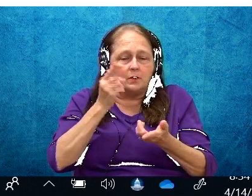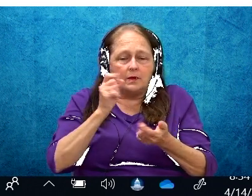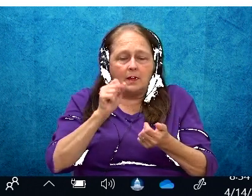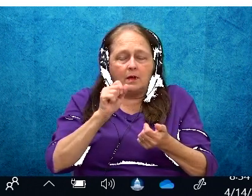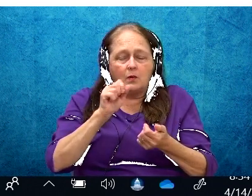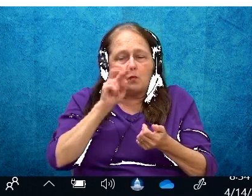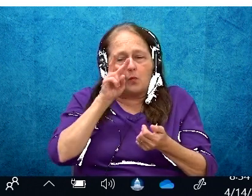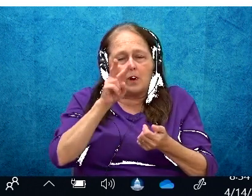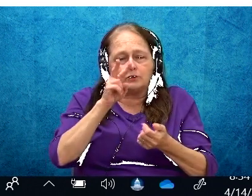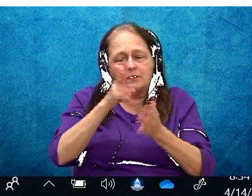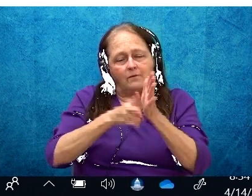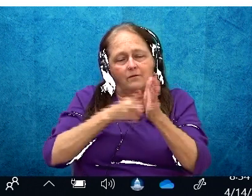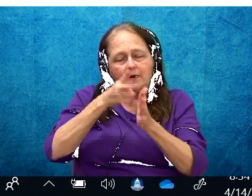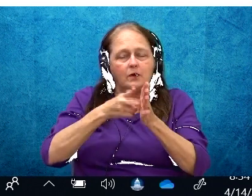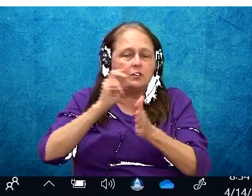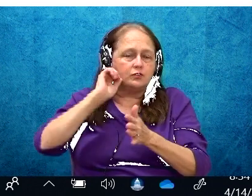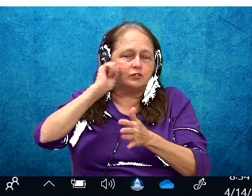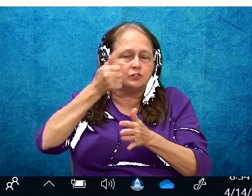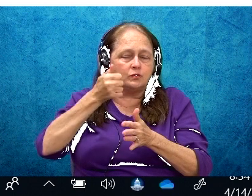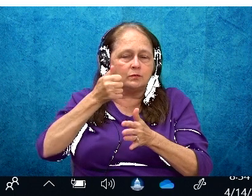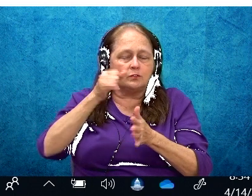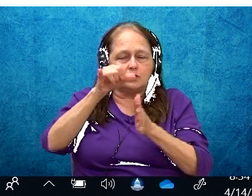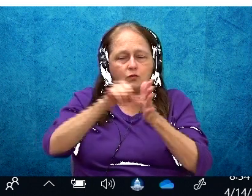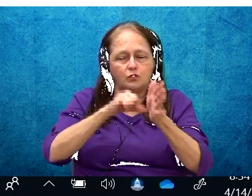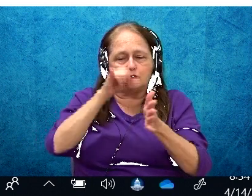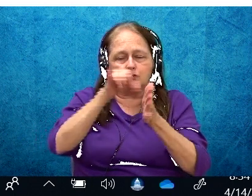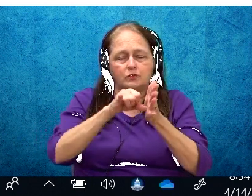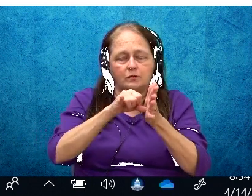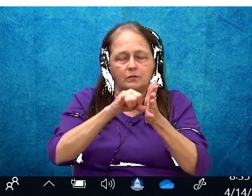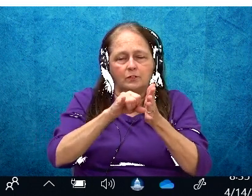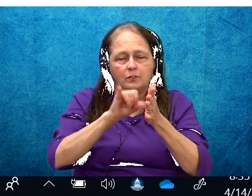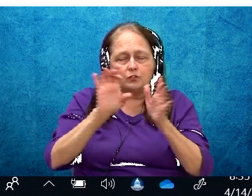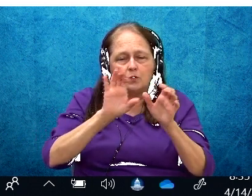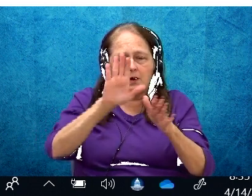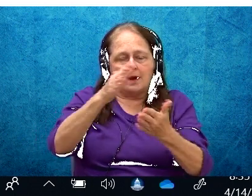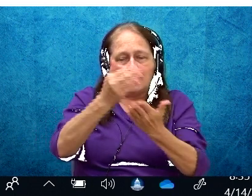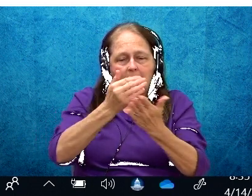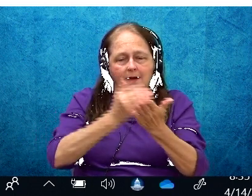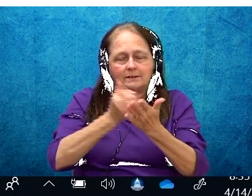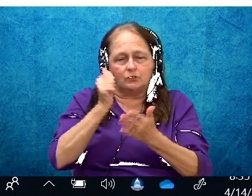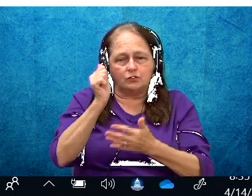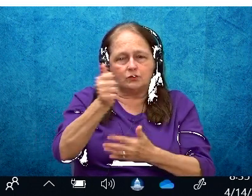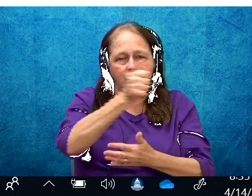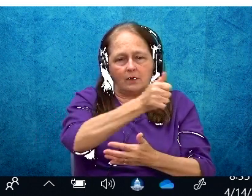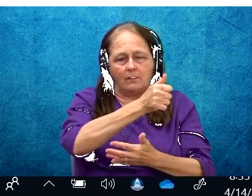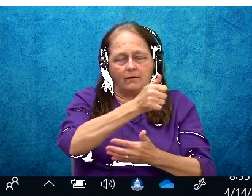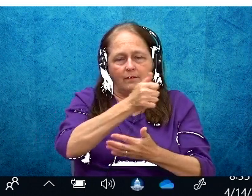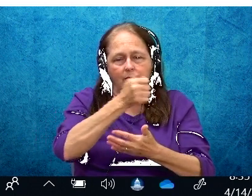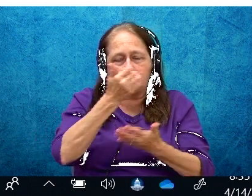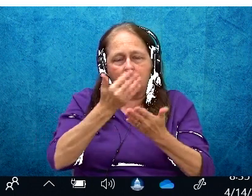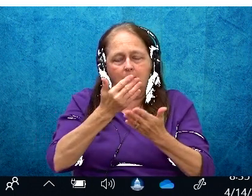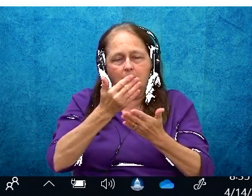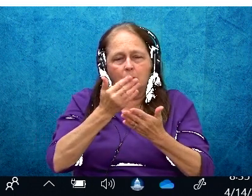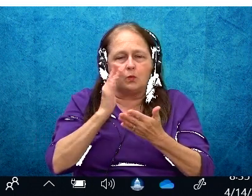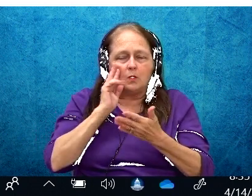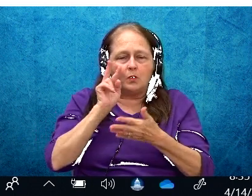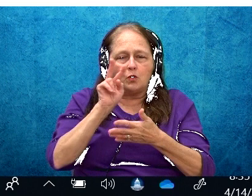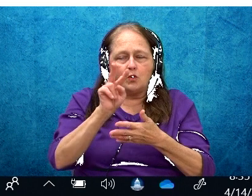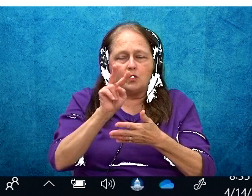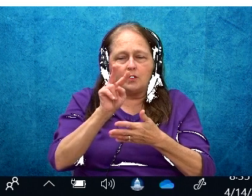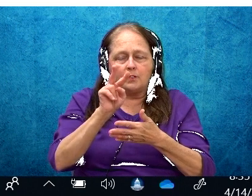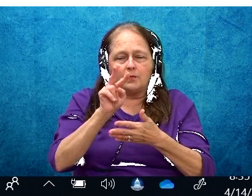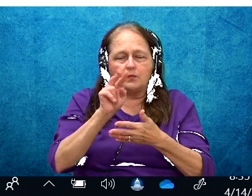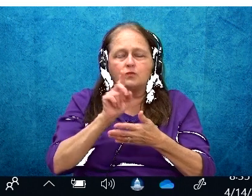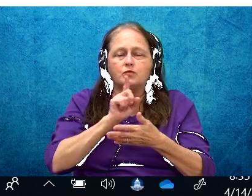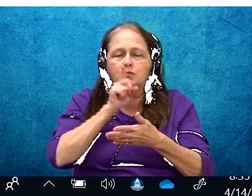video tomorrow on YouTube, and you might can do this lesson yourself so you can pause the lesson as I'm doing it.